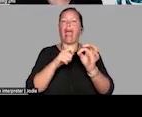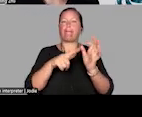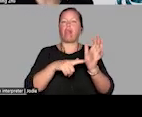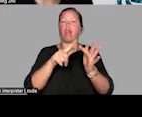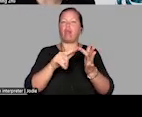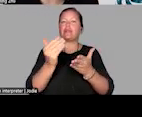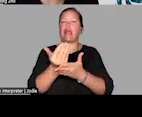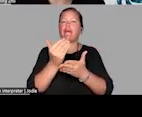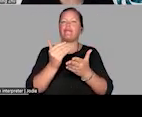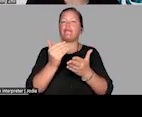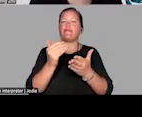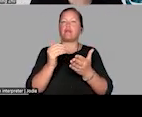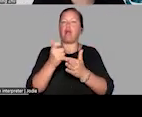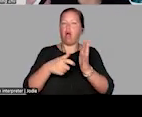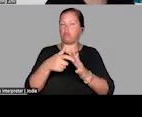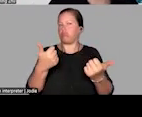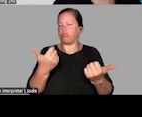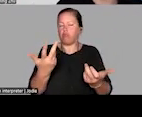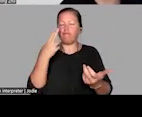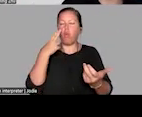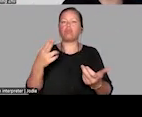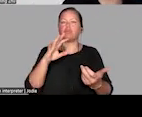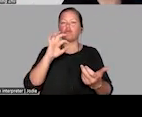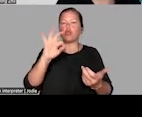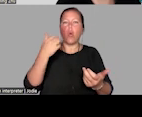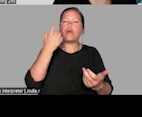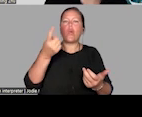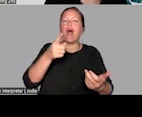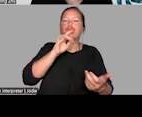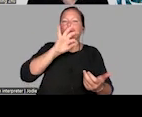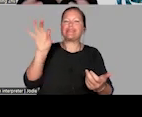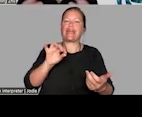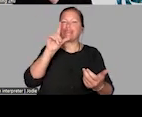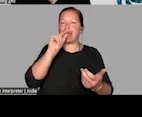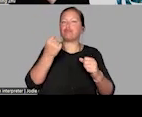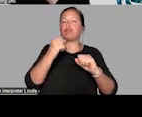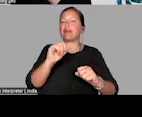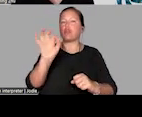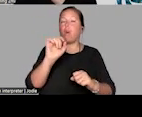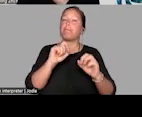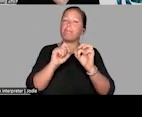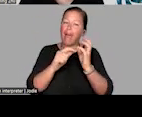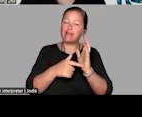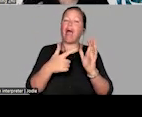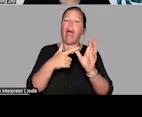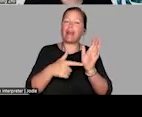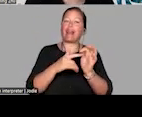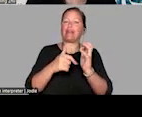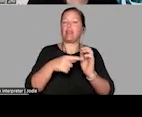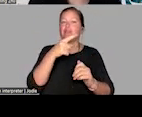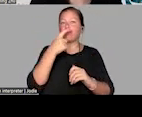is not a 100% sure thing. Sometimes it will not protect 100%, but at least they are trying. They are basically